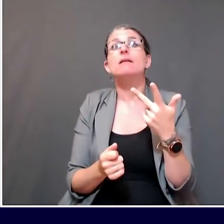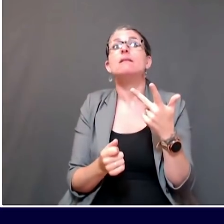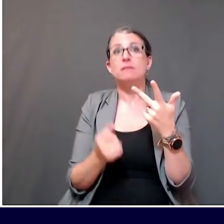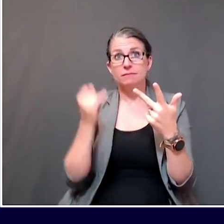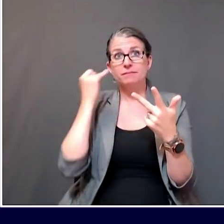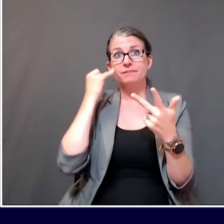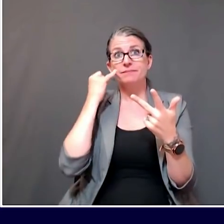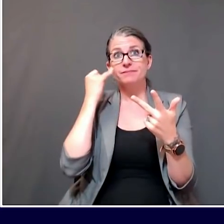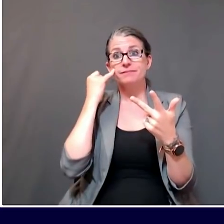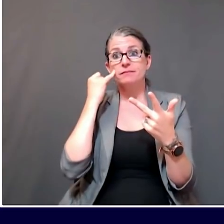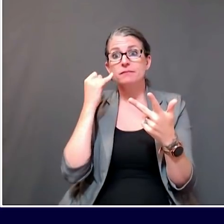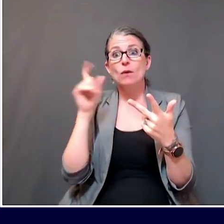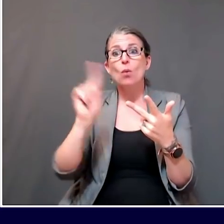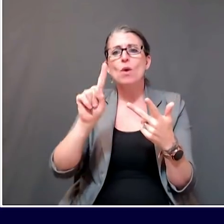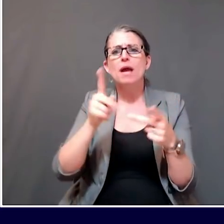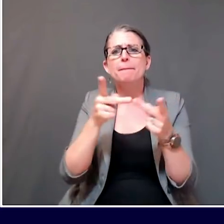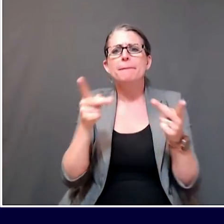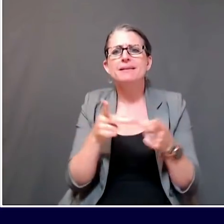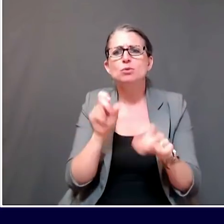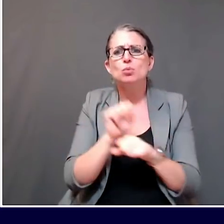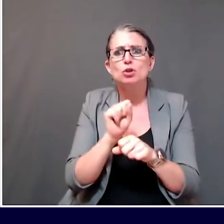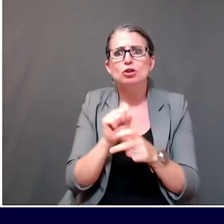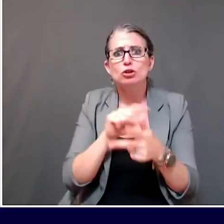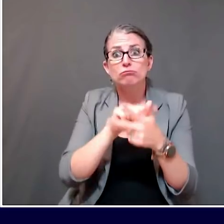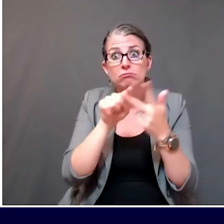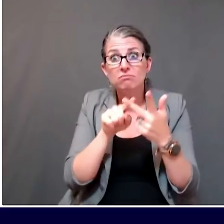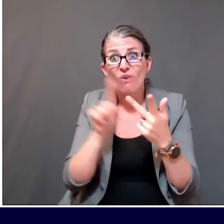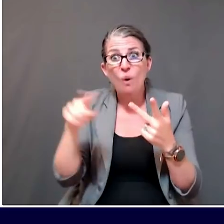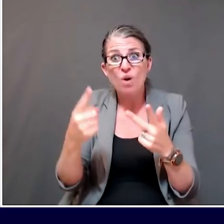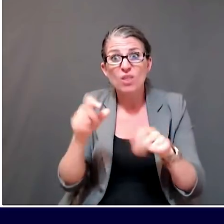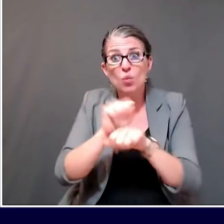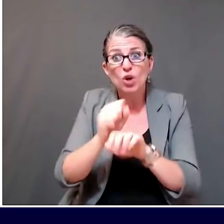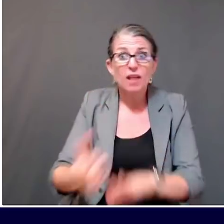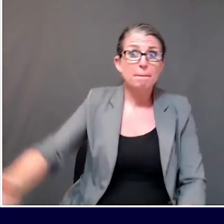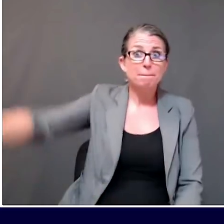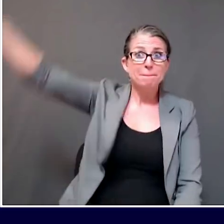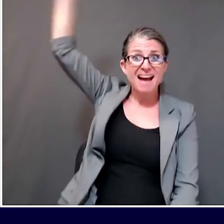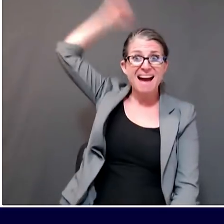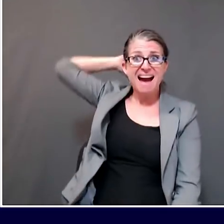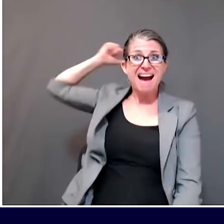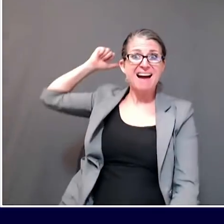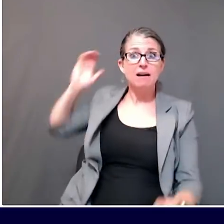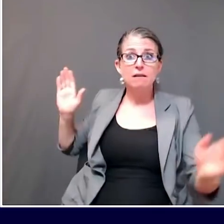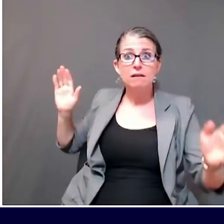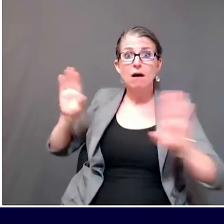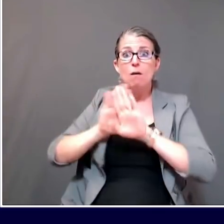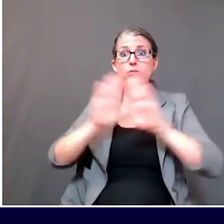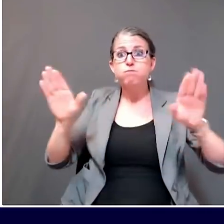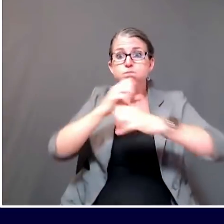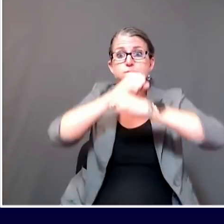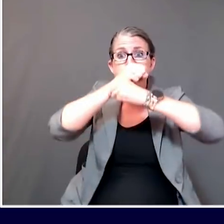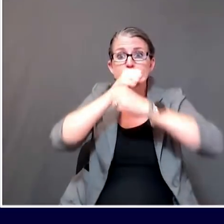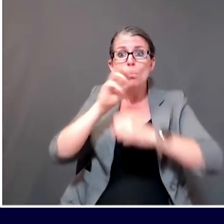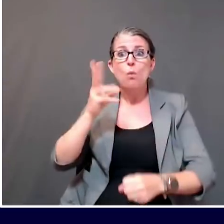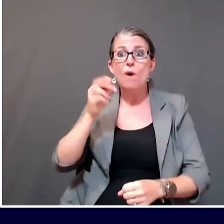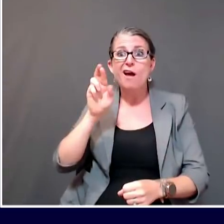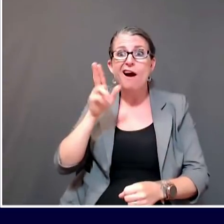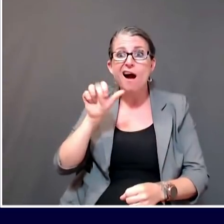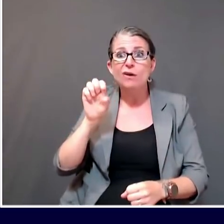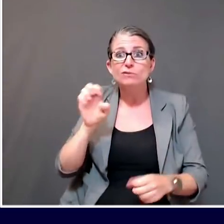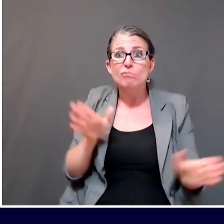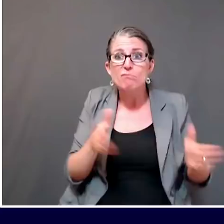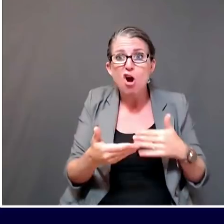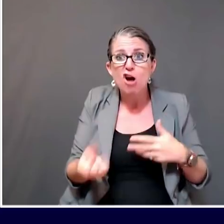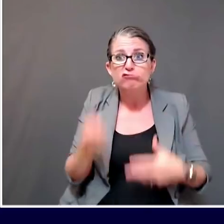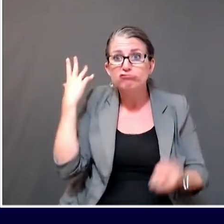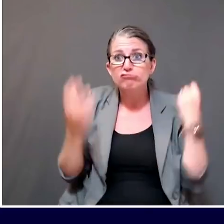to be a subset based on where these three individuals were? If they were only in a discrete, cordoned off part of the store, it may only need